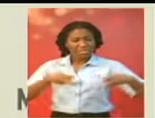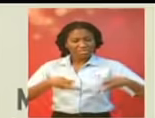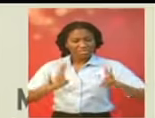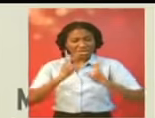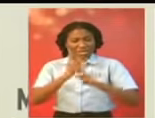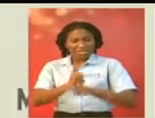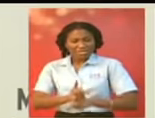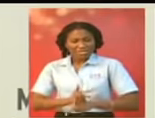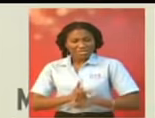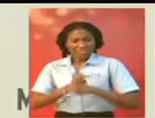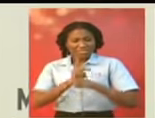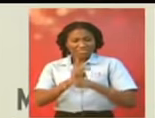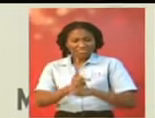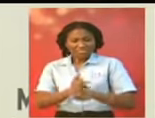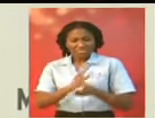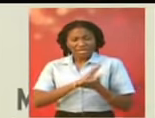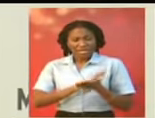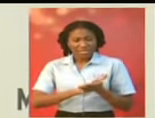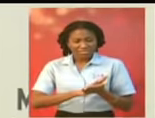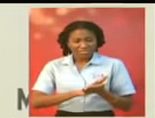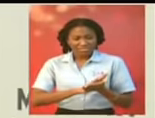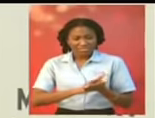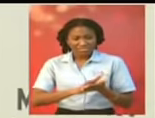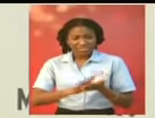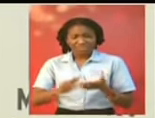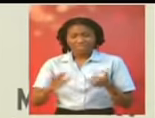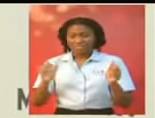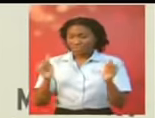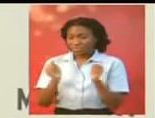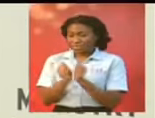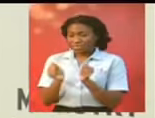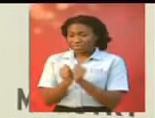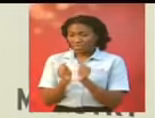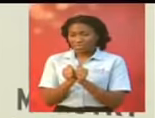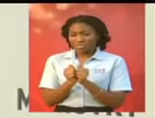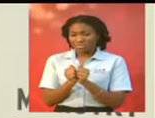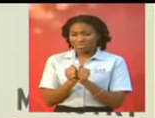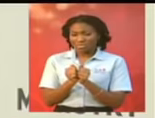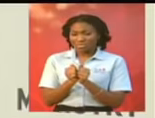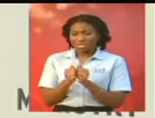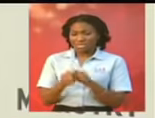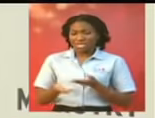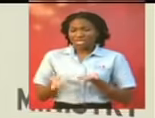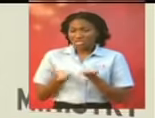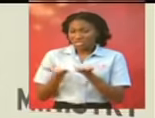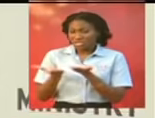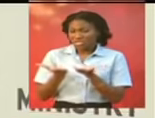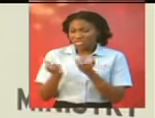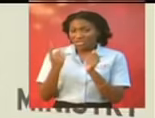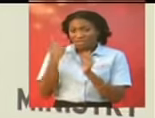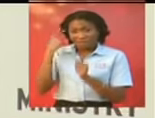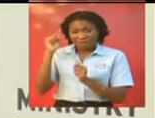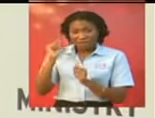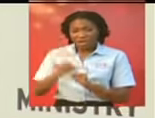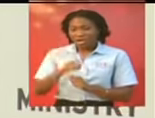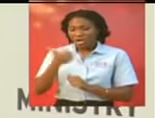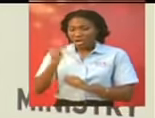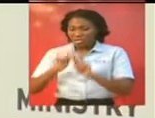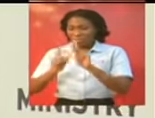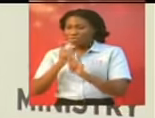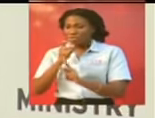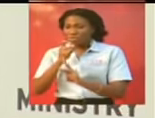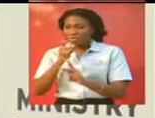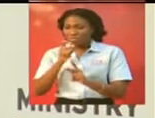care simultaneously with providing those services for persons or vaccination services for